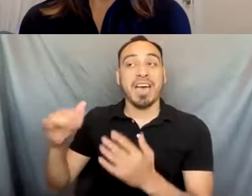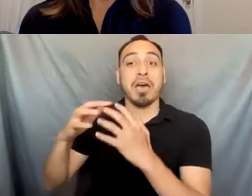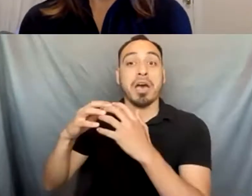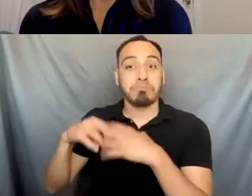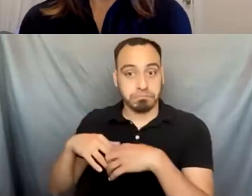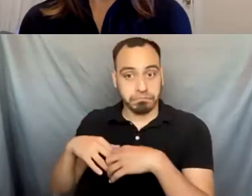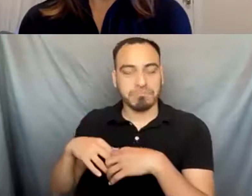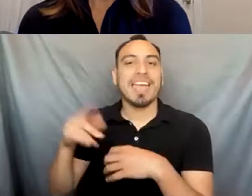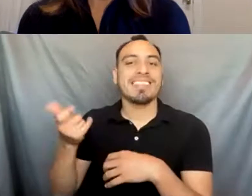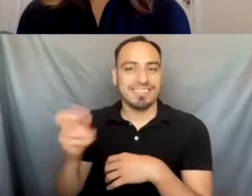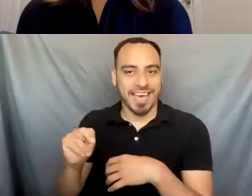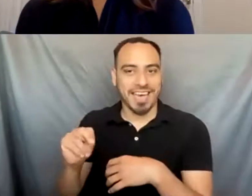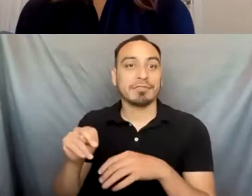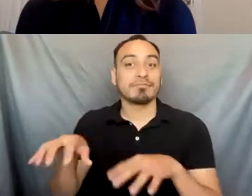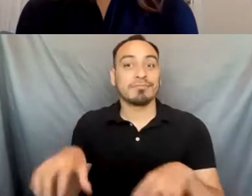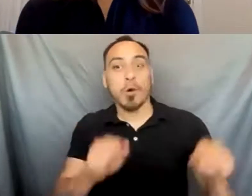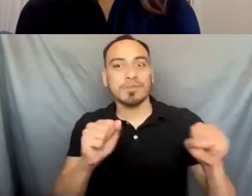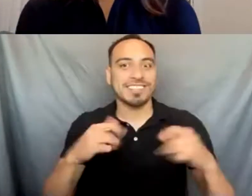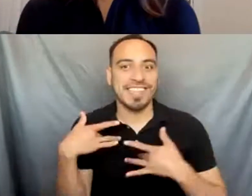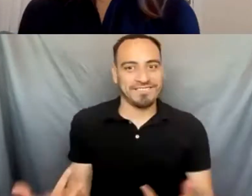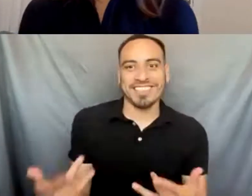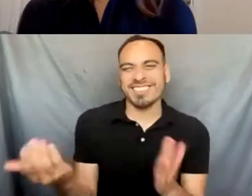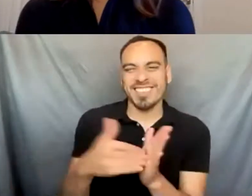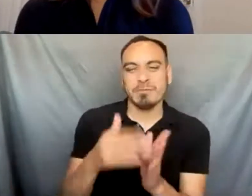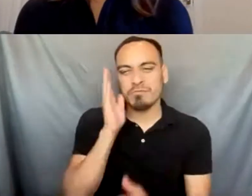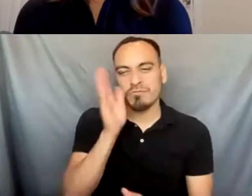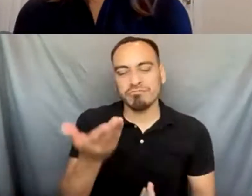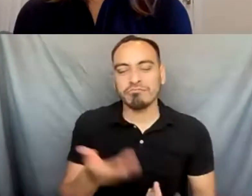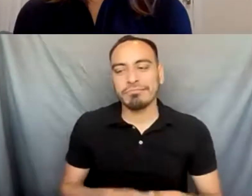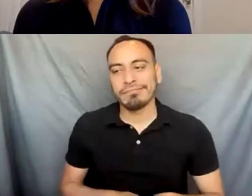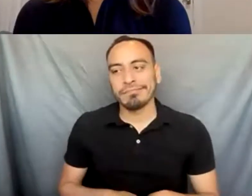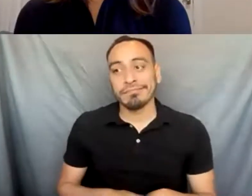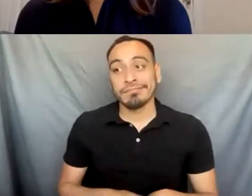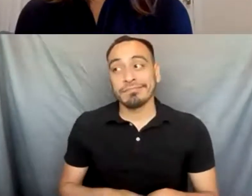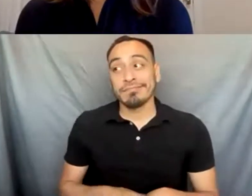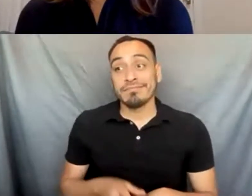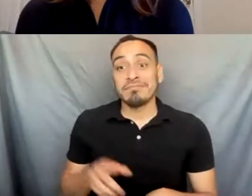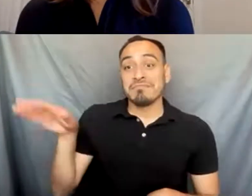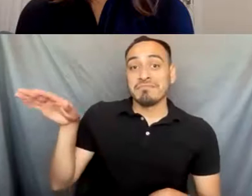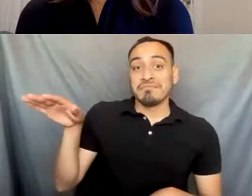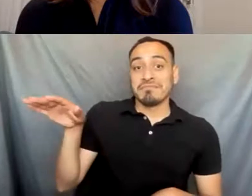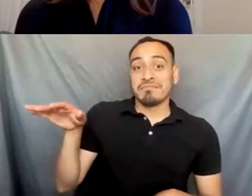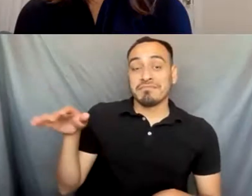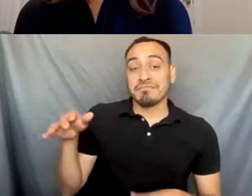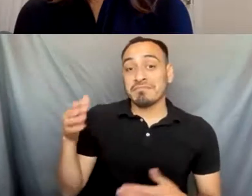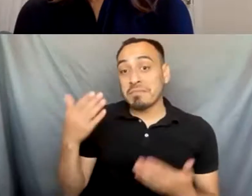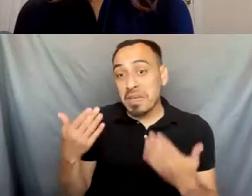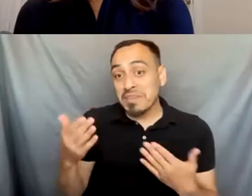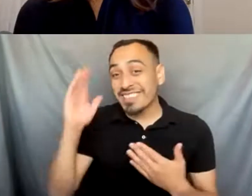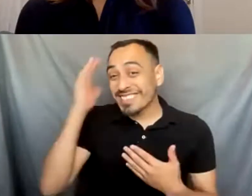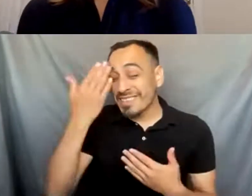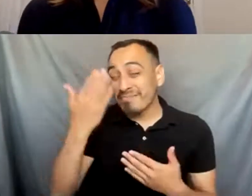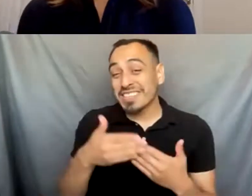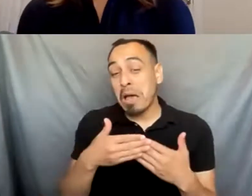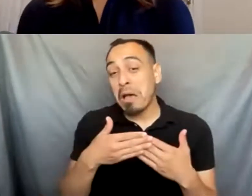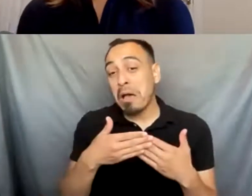events. So I believe they've expressed intentions to maybe later this year still hold